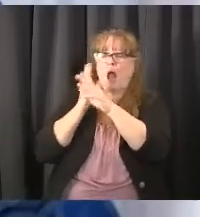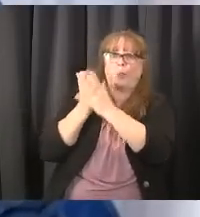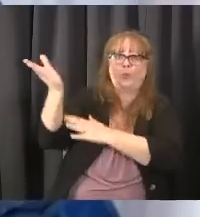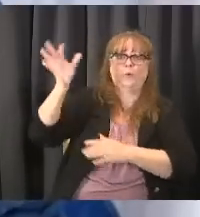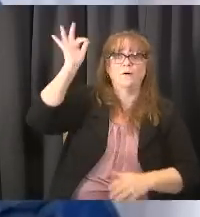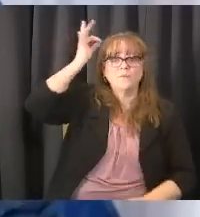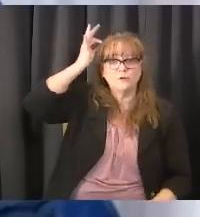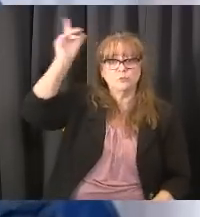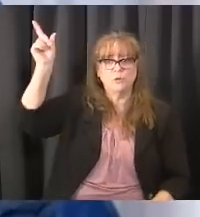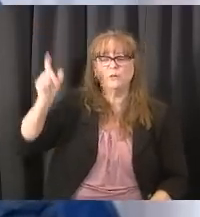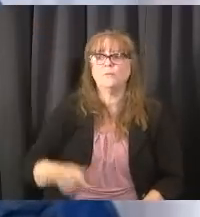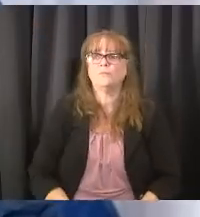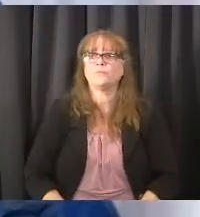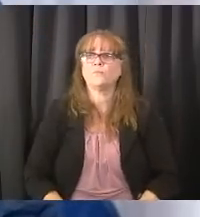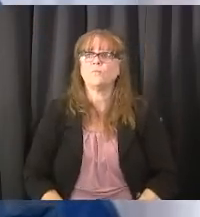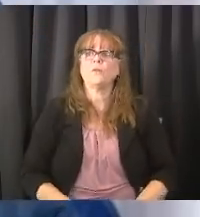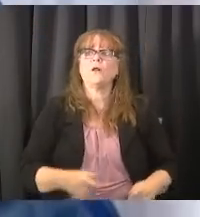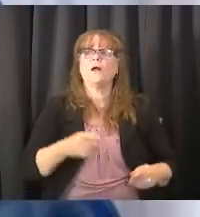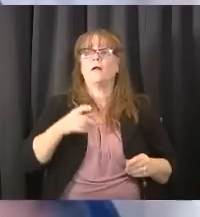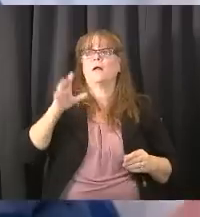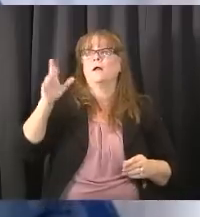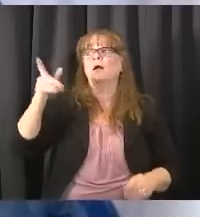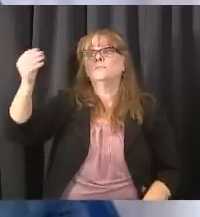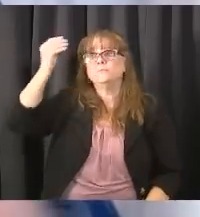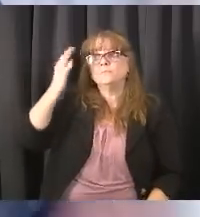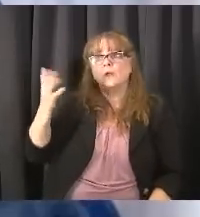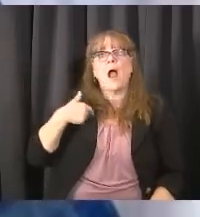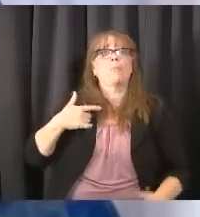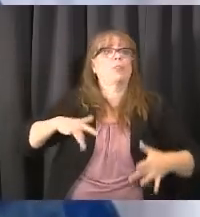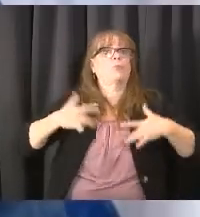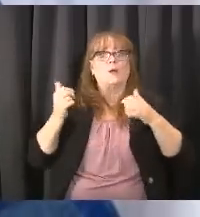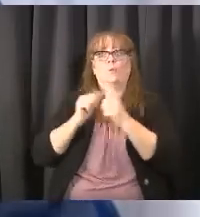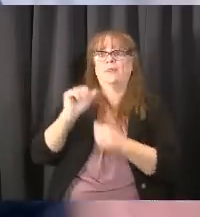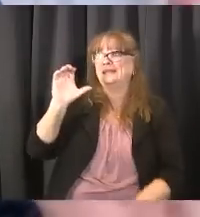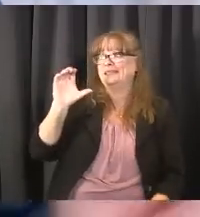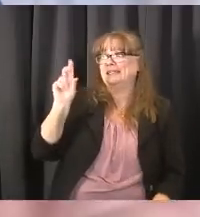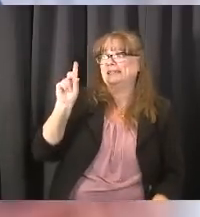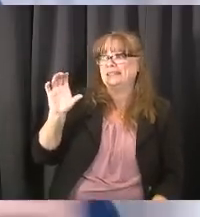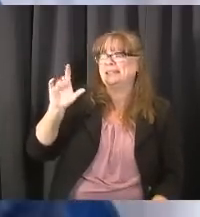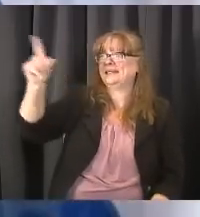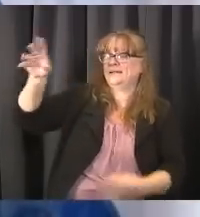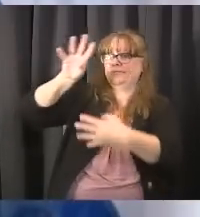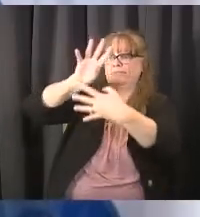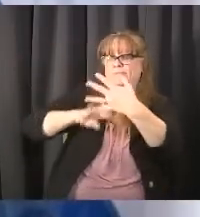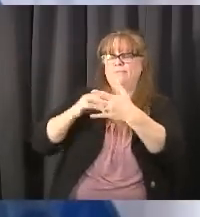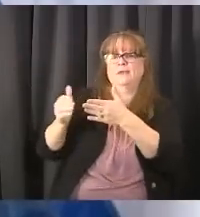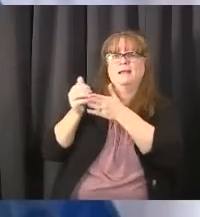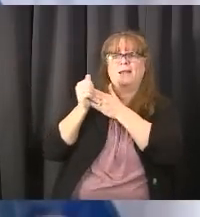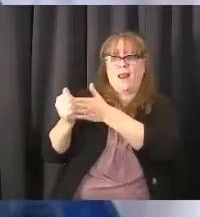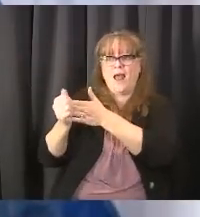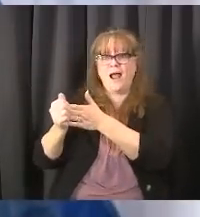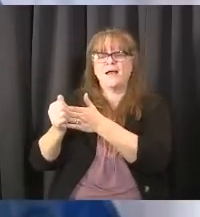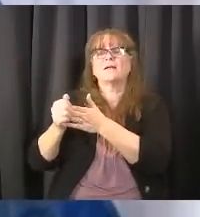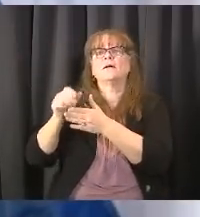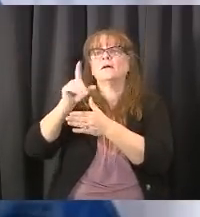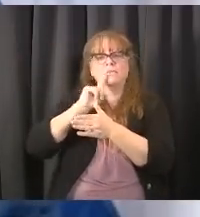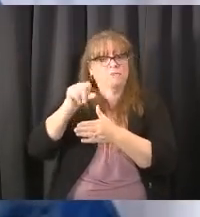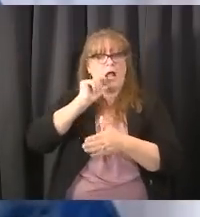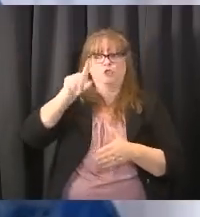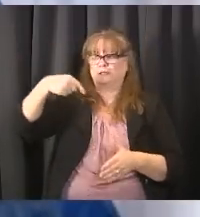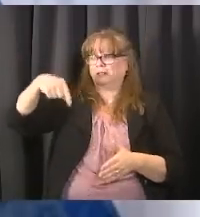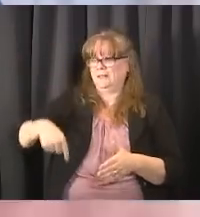states, not ours and not others that adopted 75 and up or 70 up, is they had an insufficient pool of people that were eligible